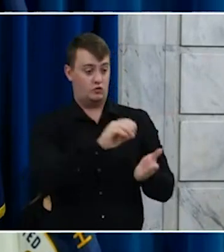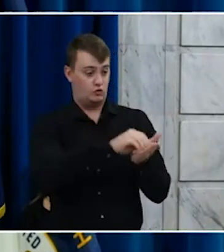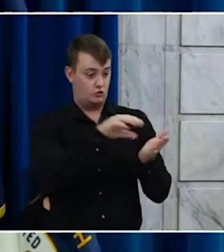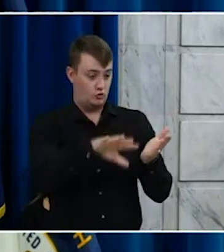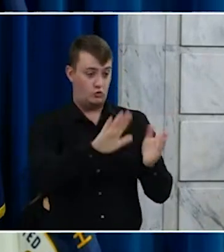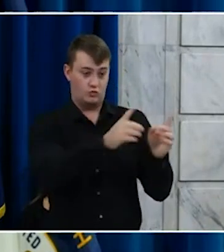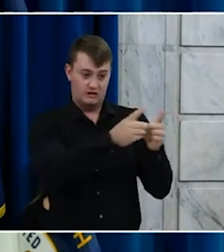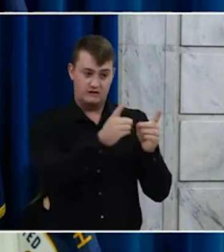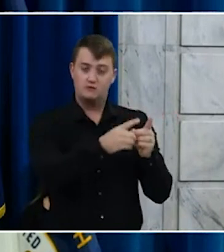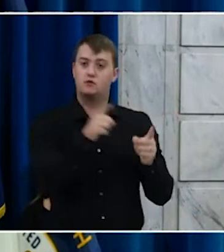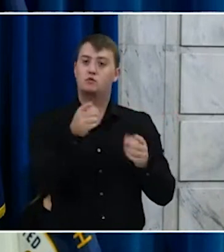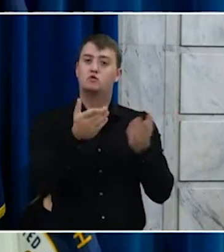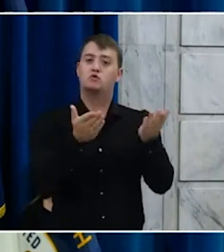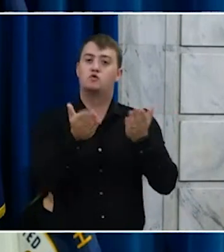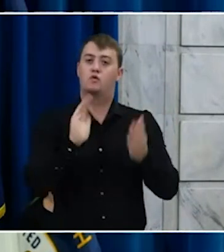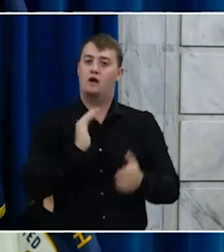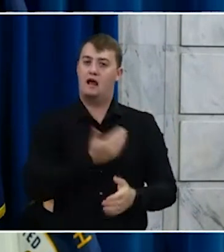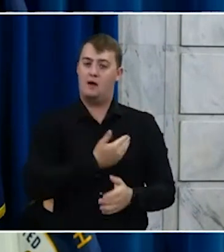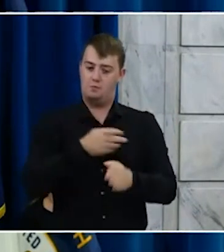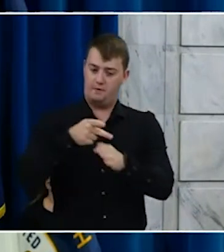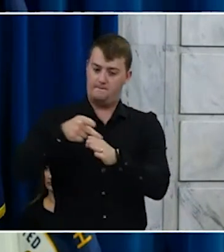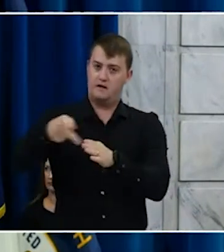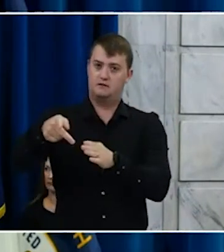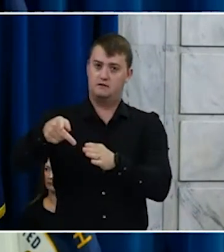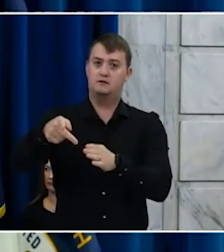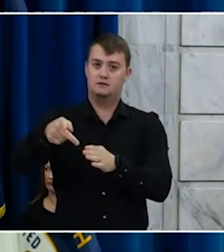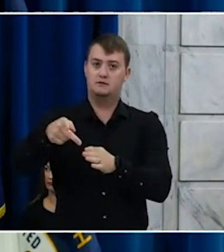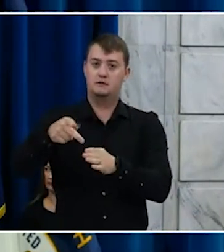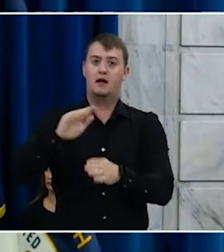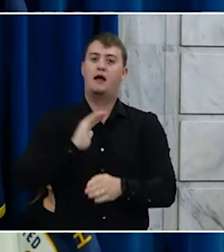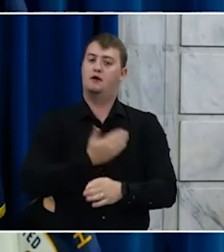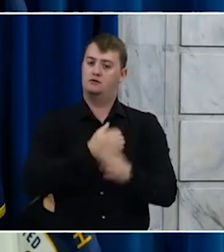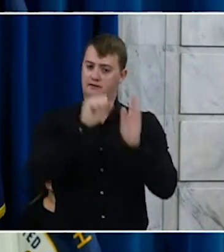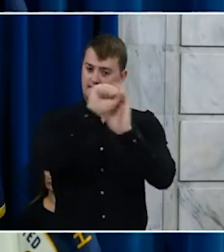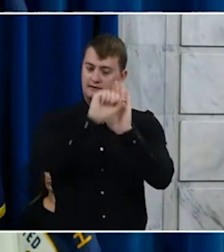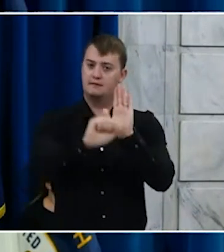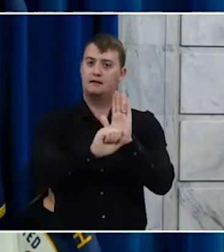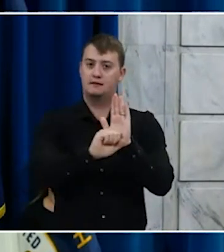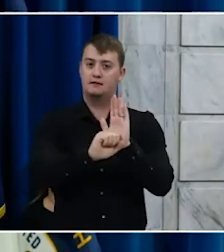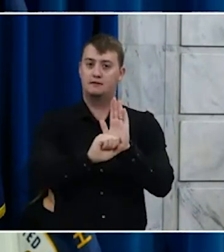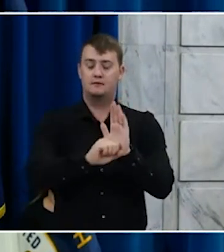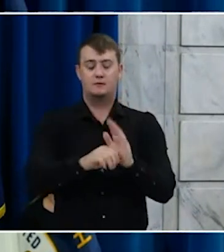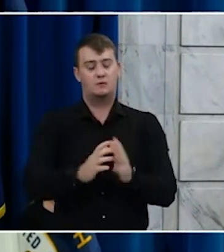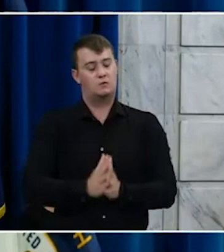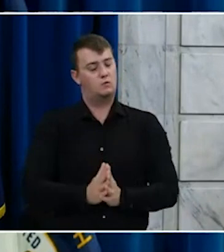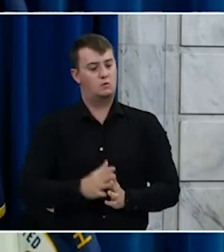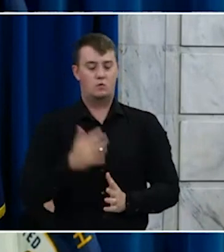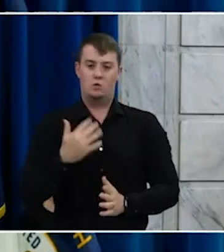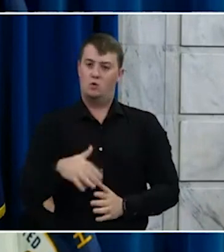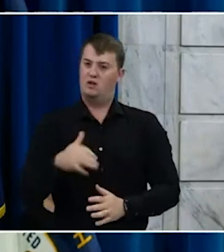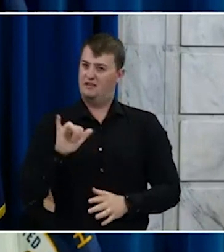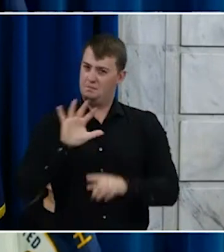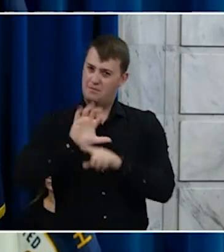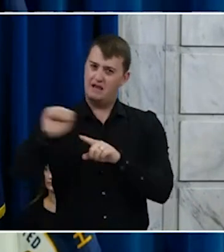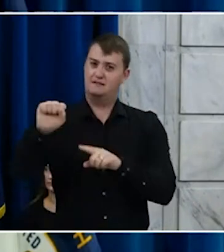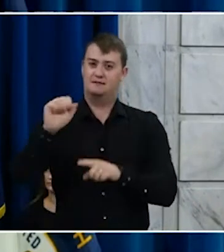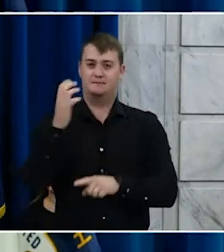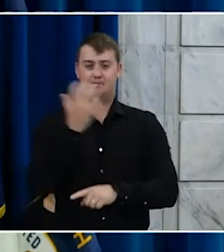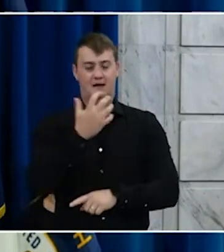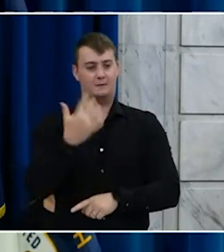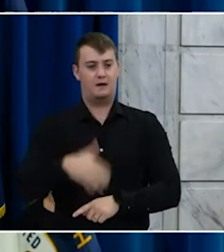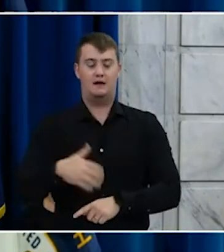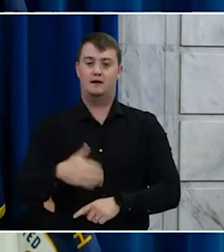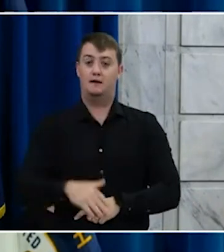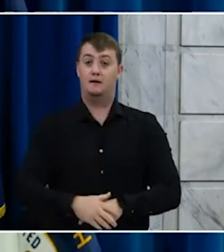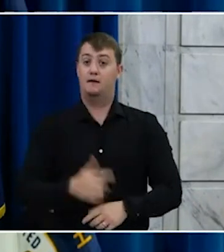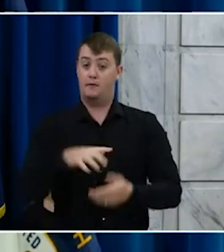district, you are serving our profession, our state, and man, is that amazing. What I've